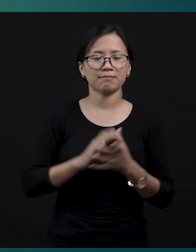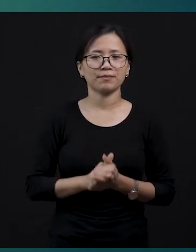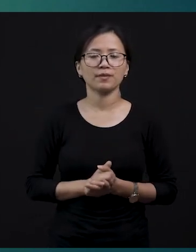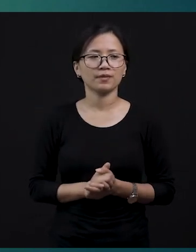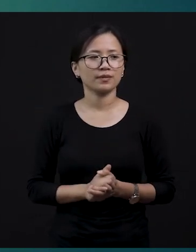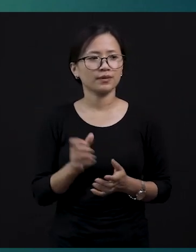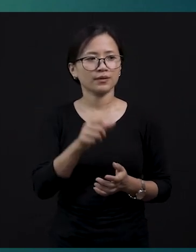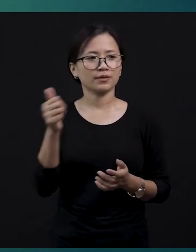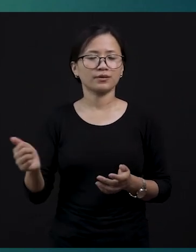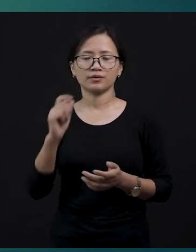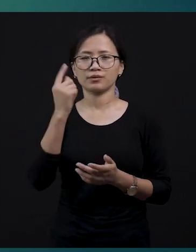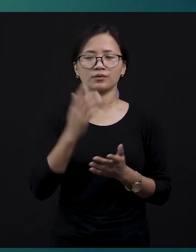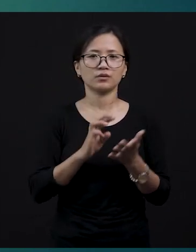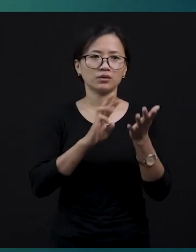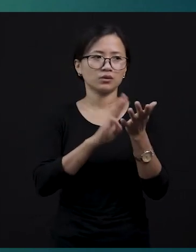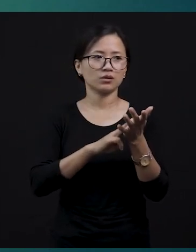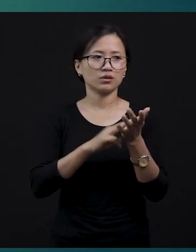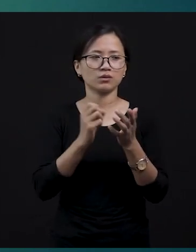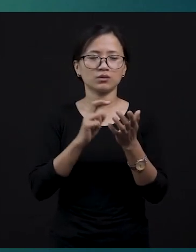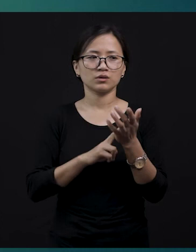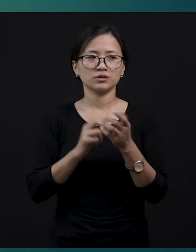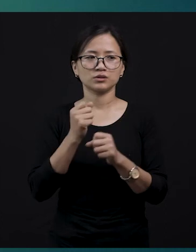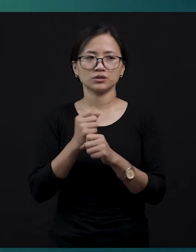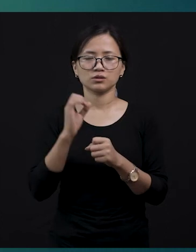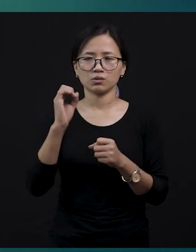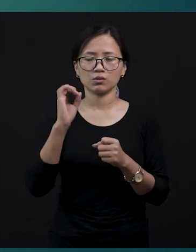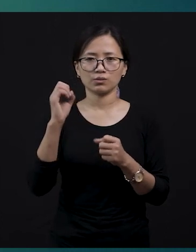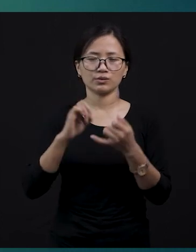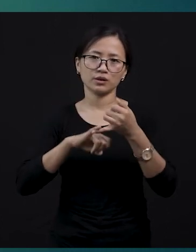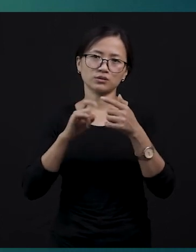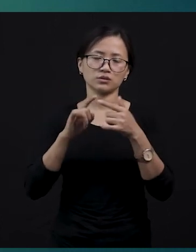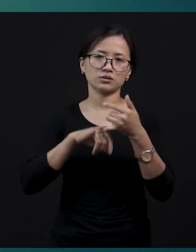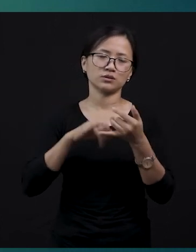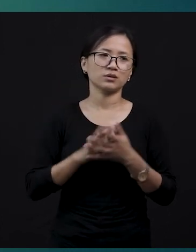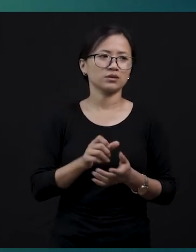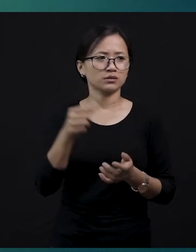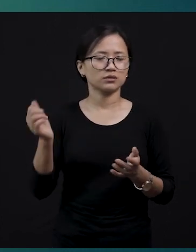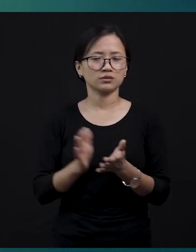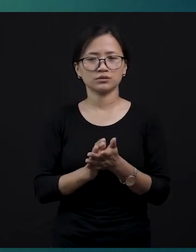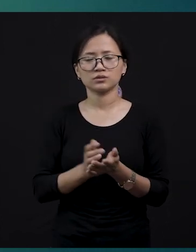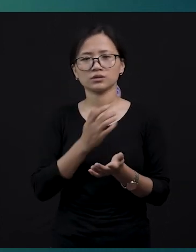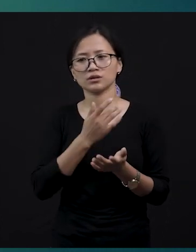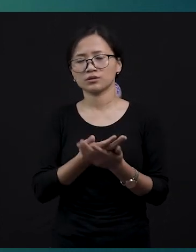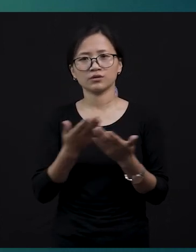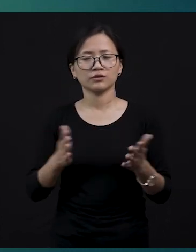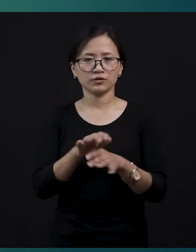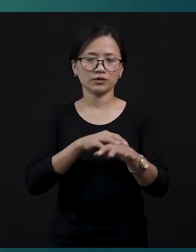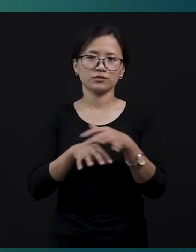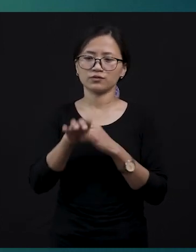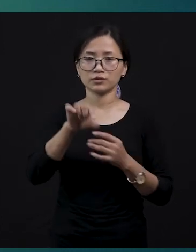And there's another one, that is the mongooses, okay? Mongooses are another kind of animals found in the